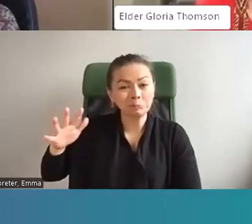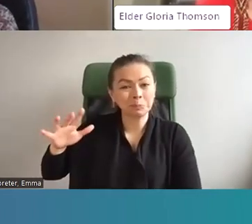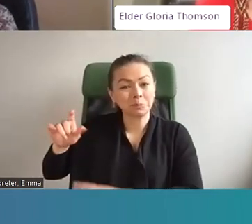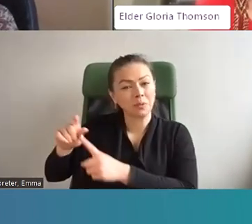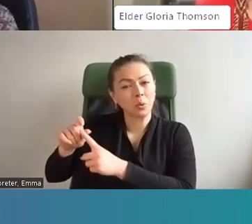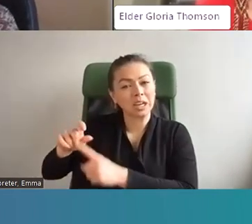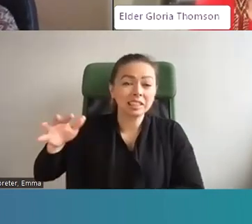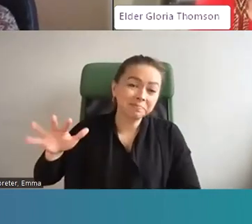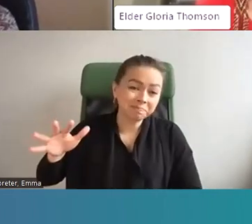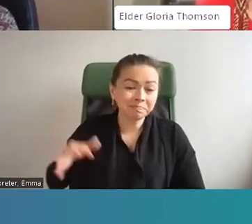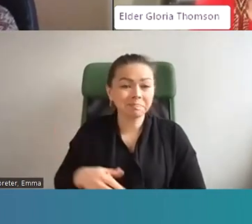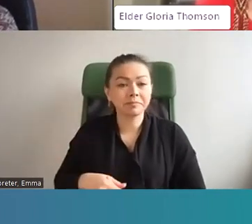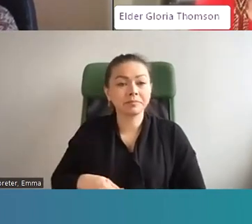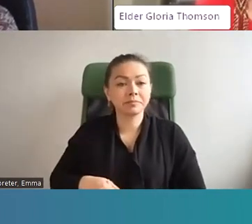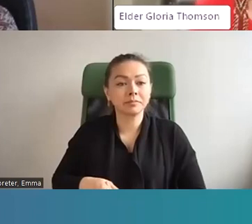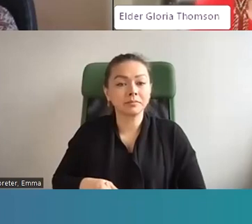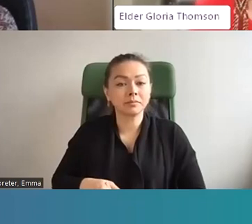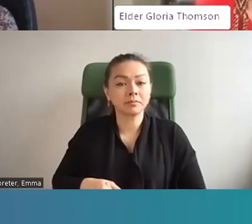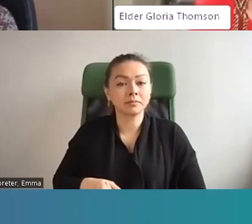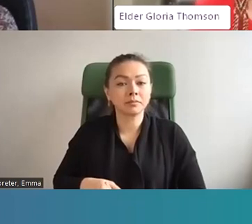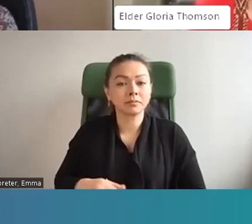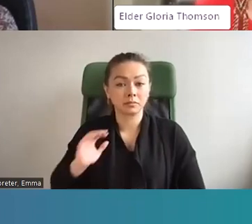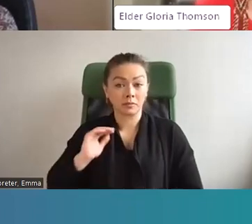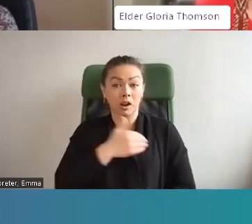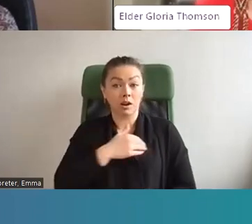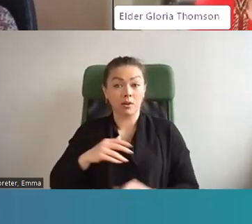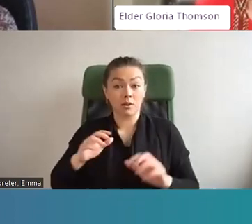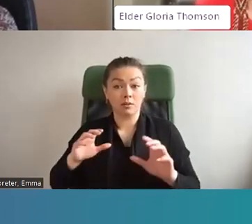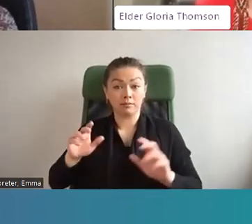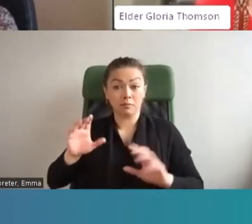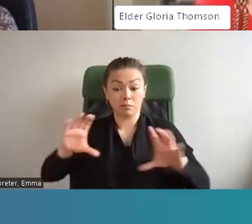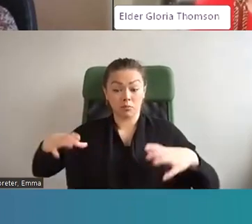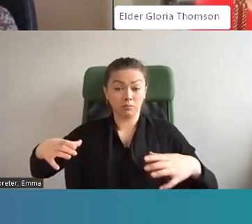our people, we just, you know, call them older people,